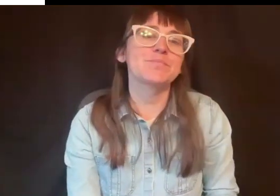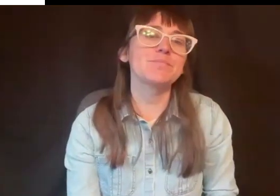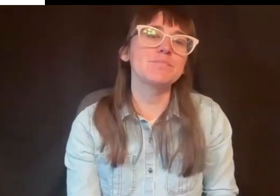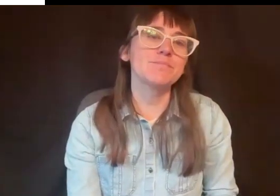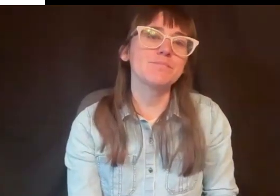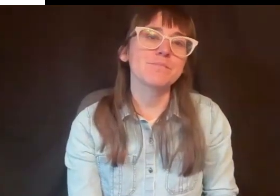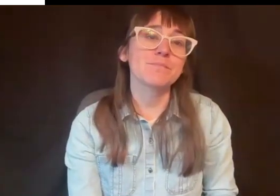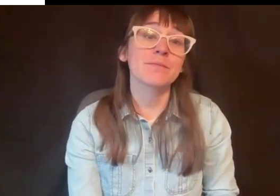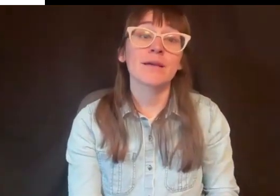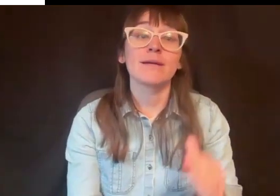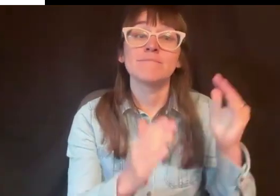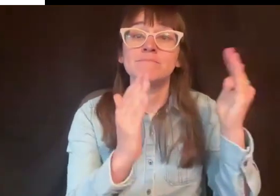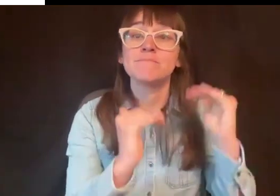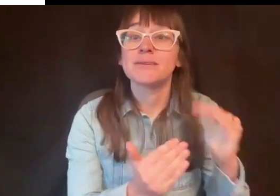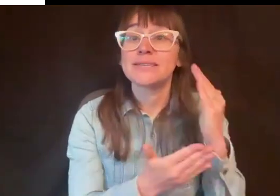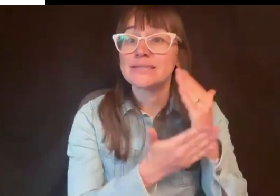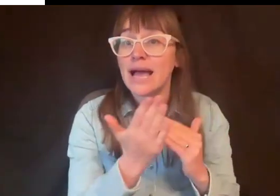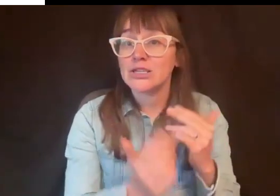Section